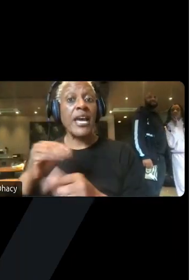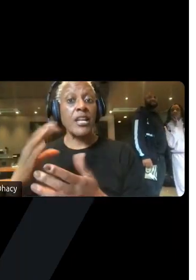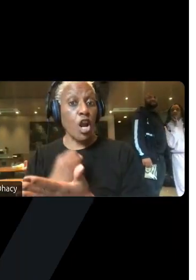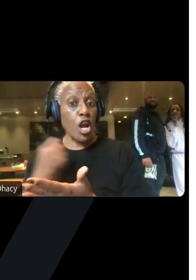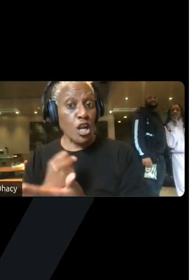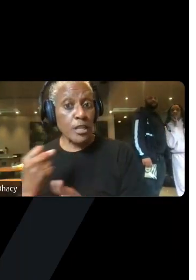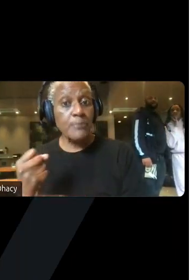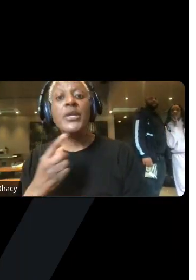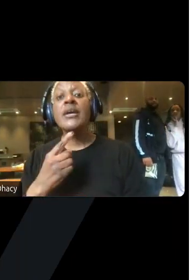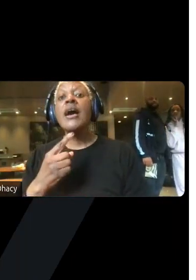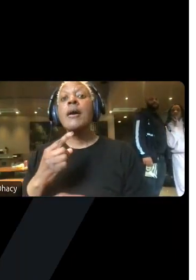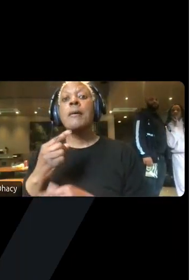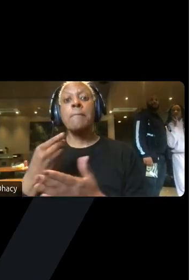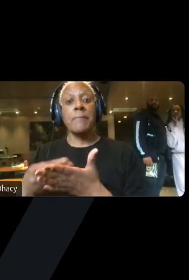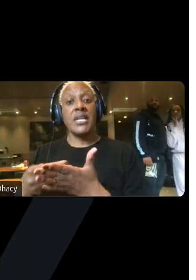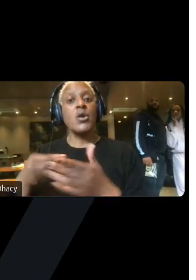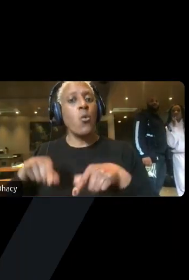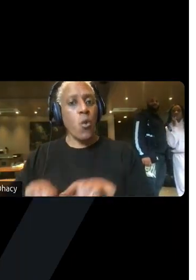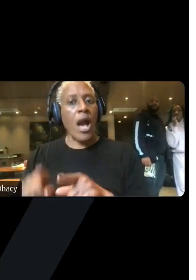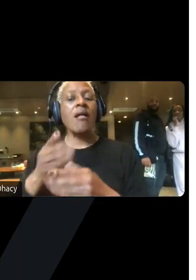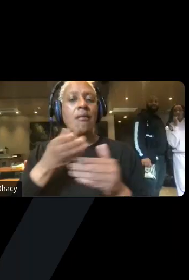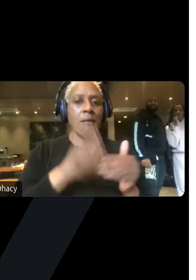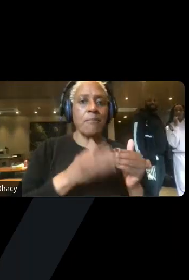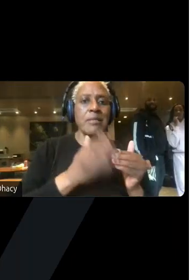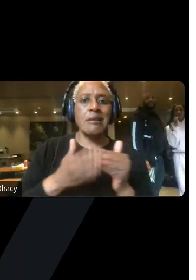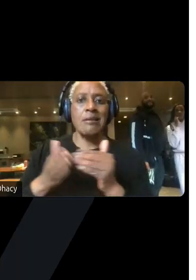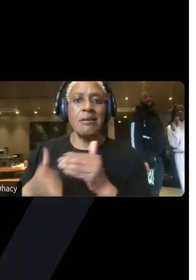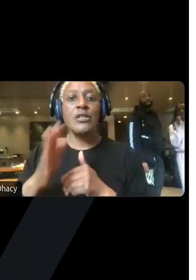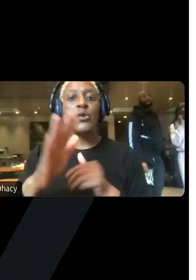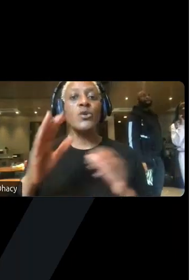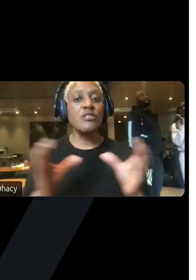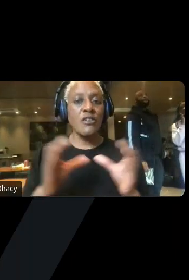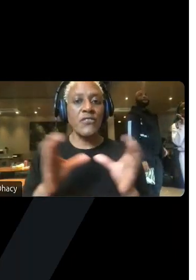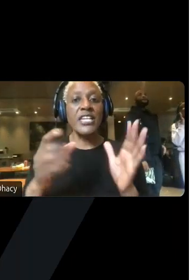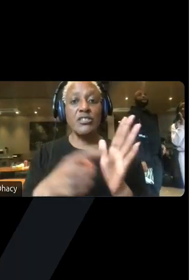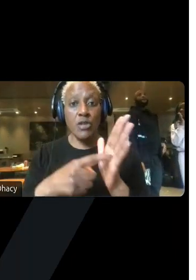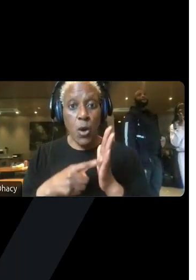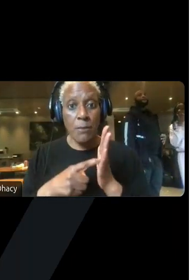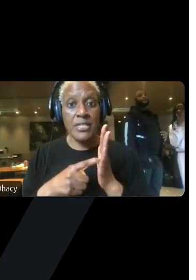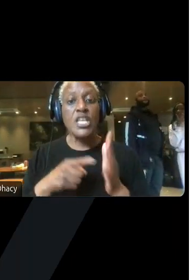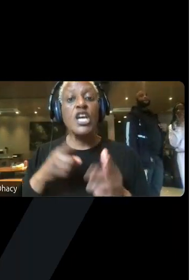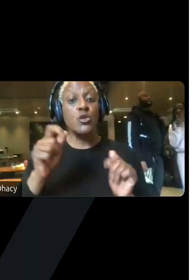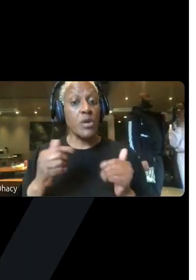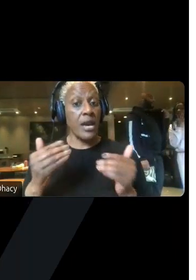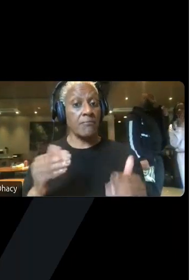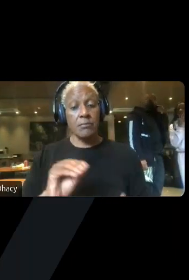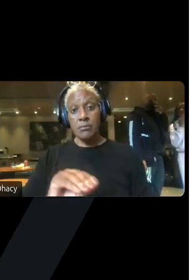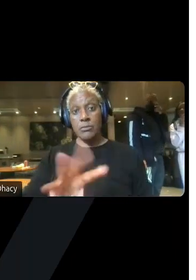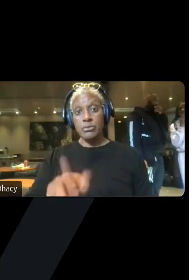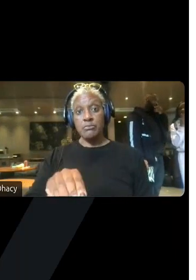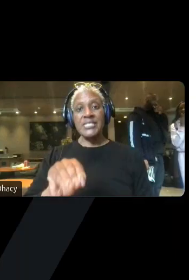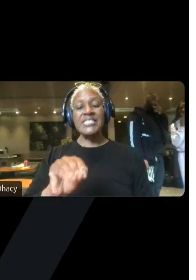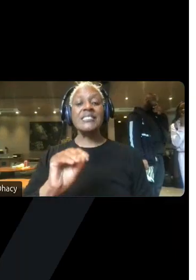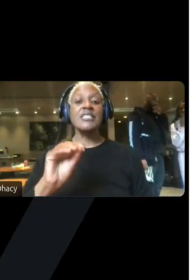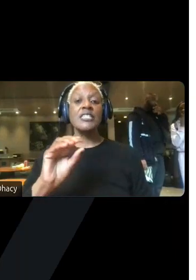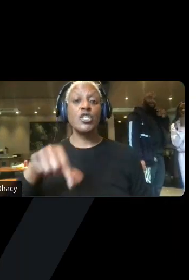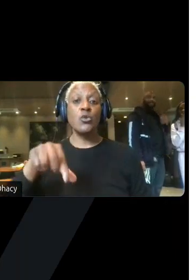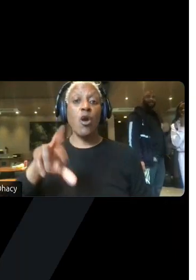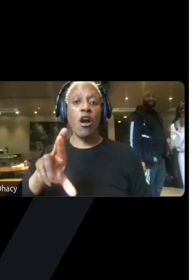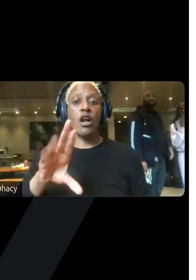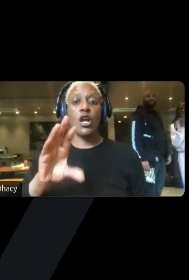certification requirements. For more information, you can go ahead and scan the QR code on your screen.